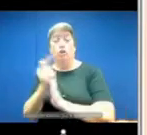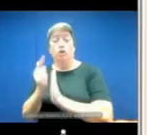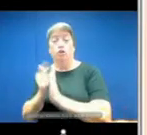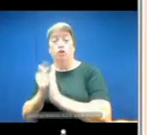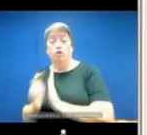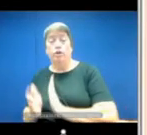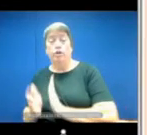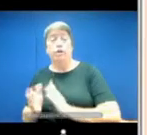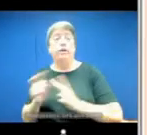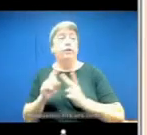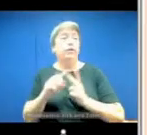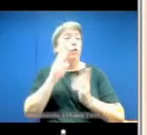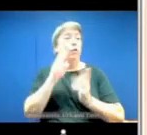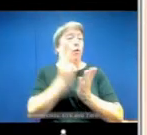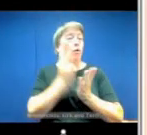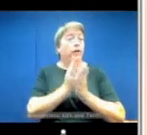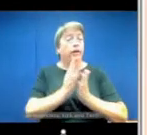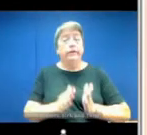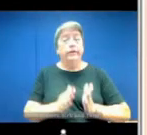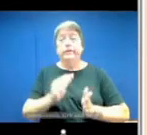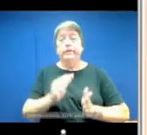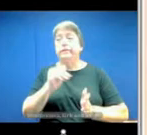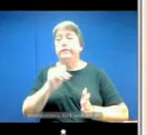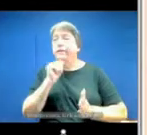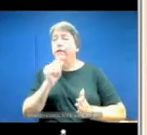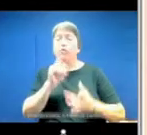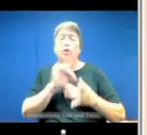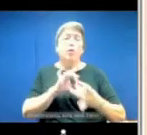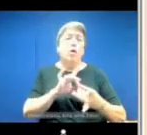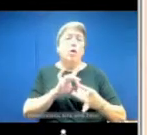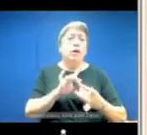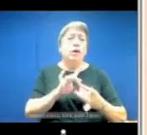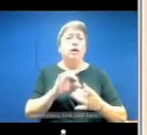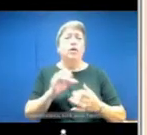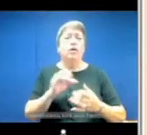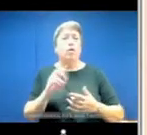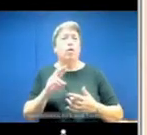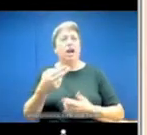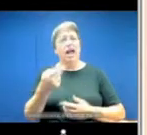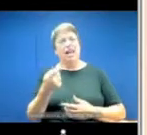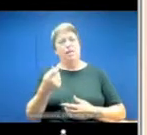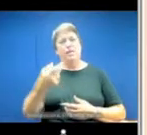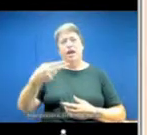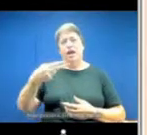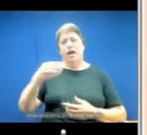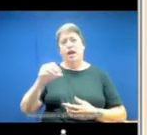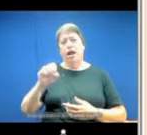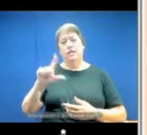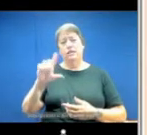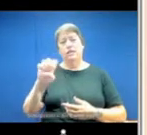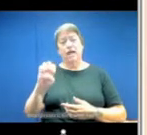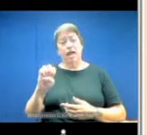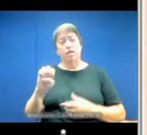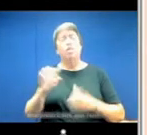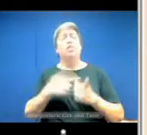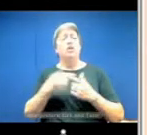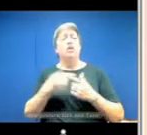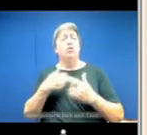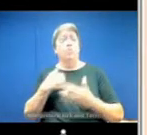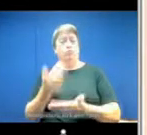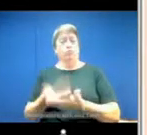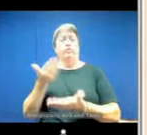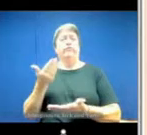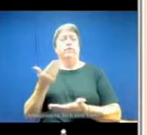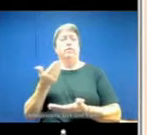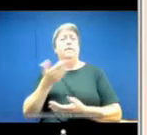uncooperative or hostile in some way, then you have that, and it makes a better impression on a jury to show